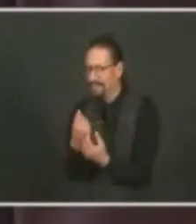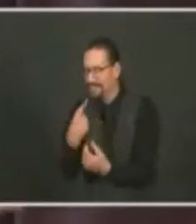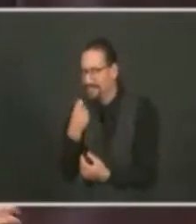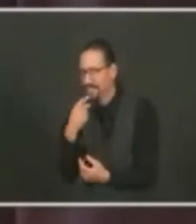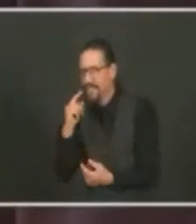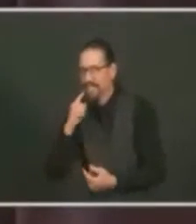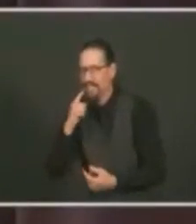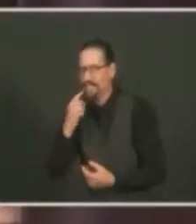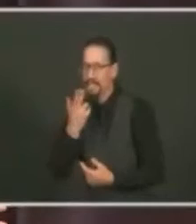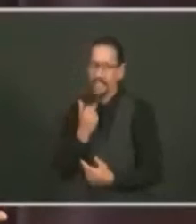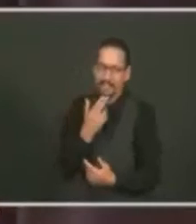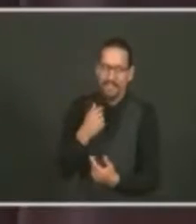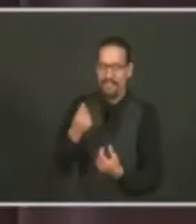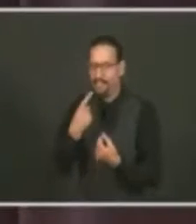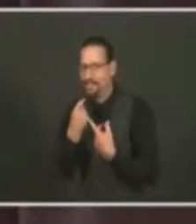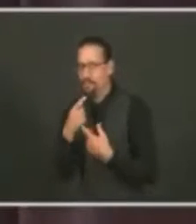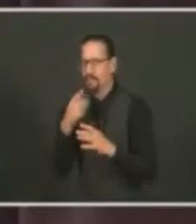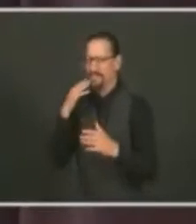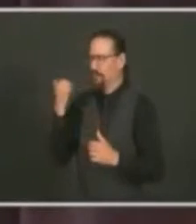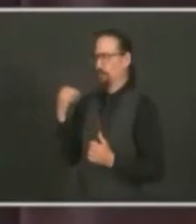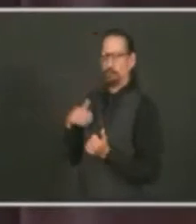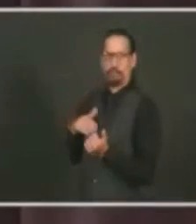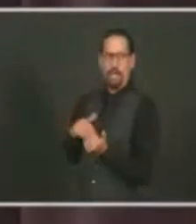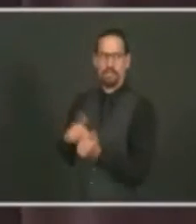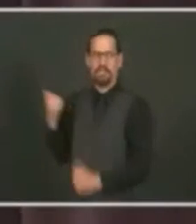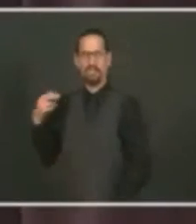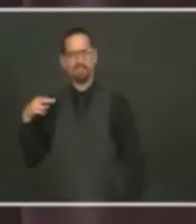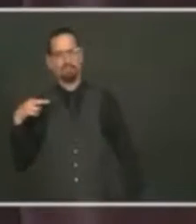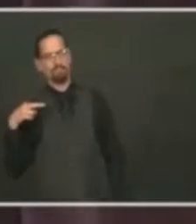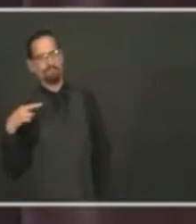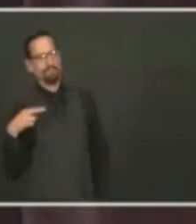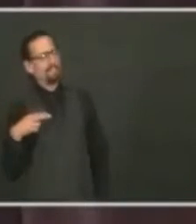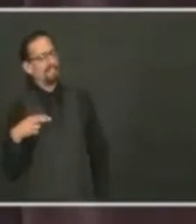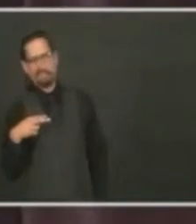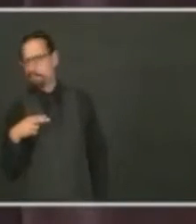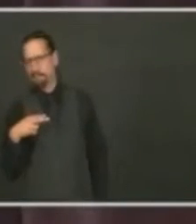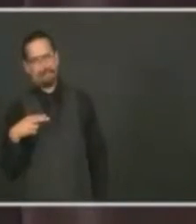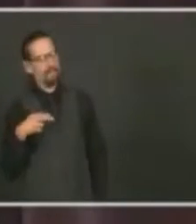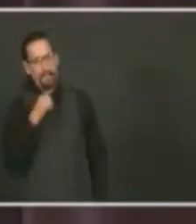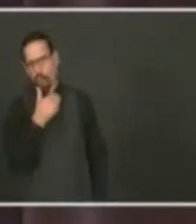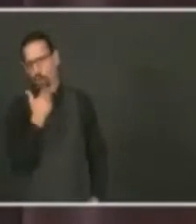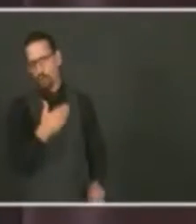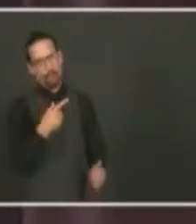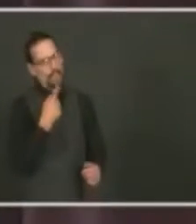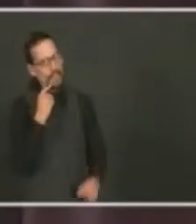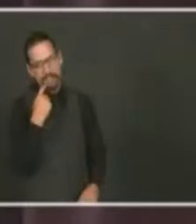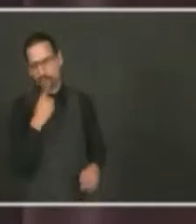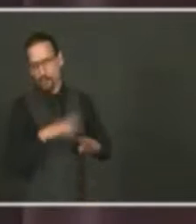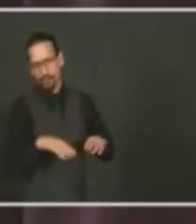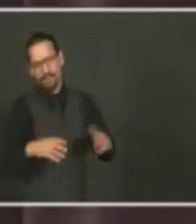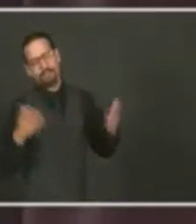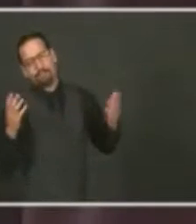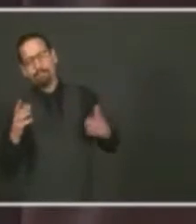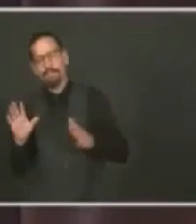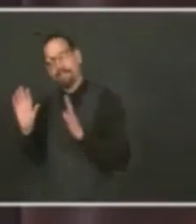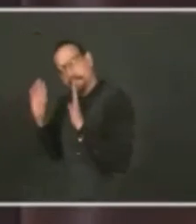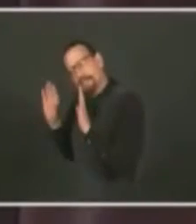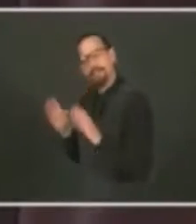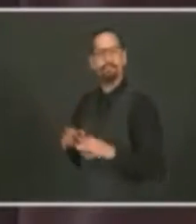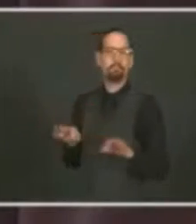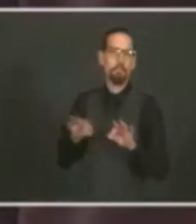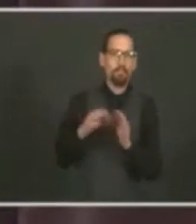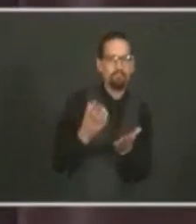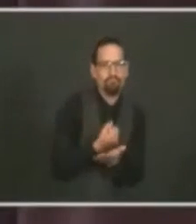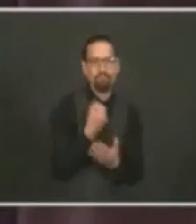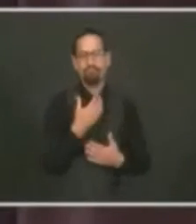but it's Halloween, so I hope you eat a lot of candy. Dr. Alexander Scott is going to speak in more detail about what Halloween